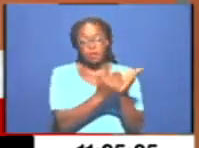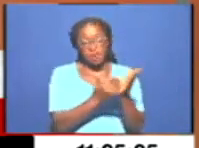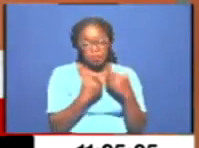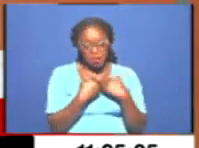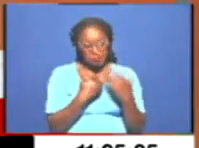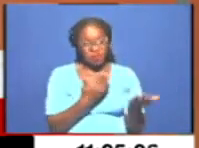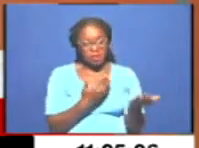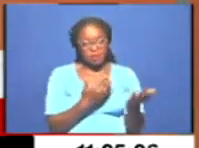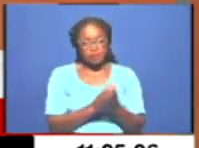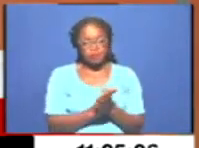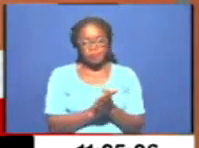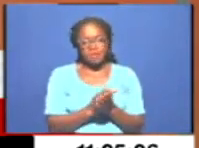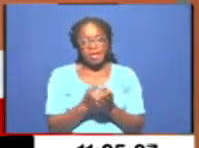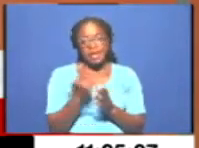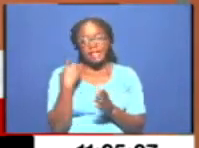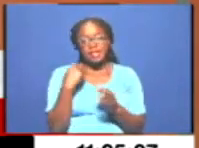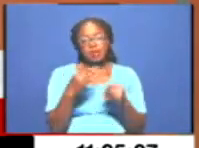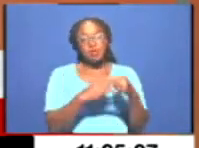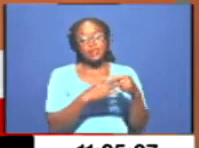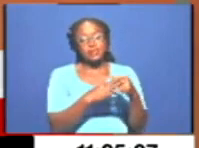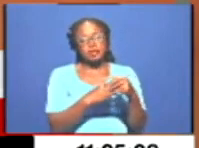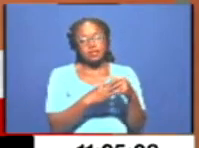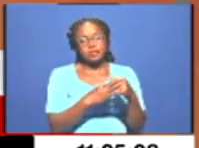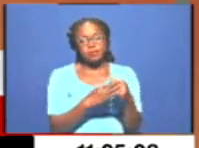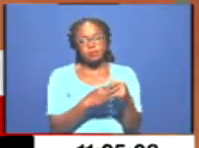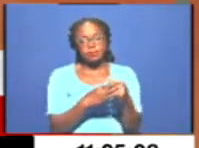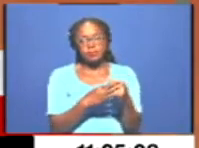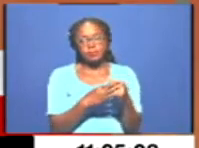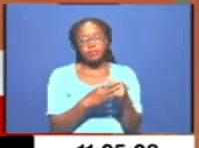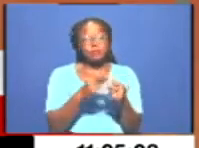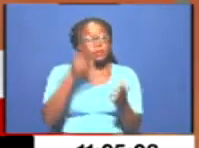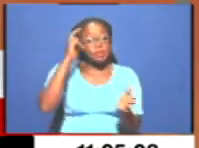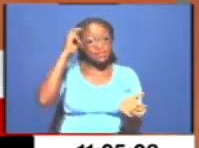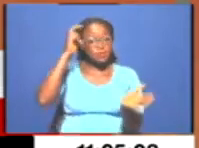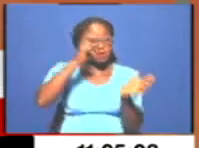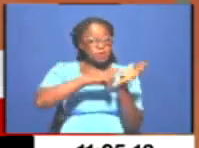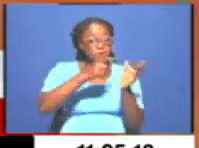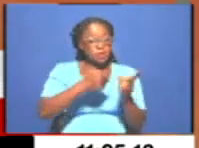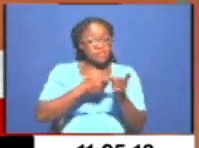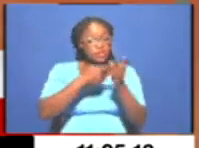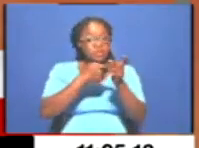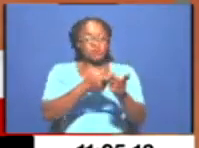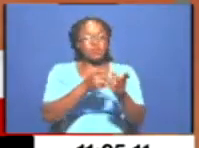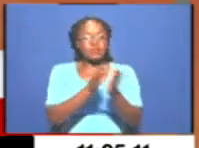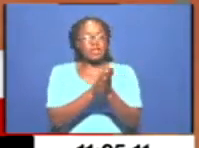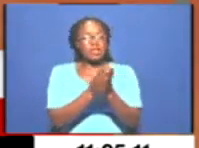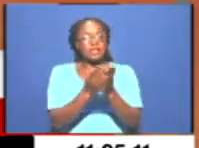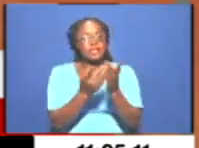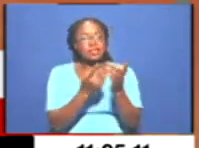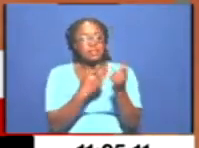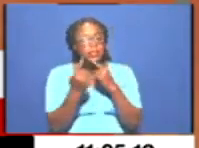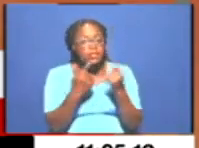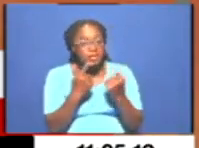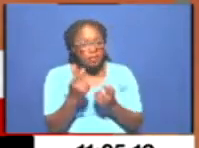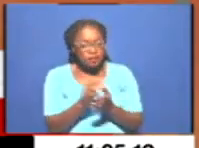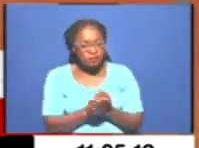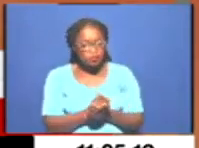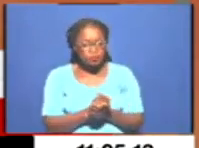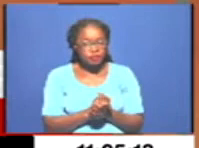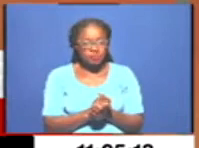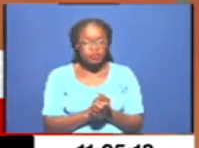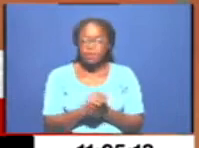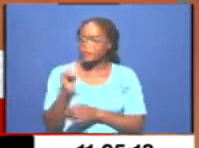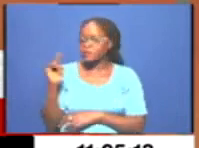eight, I want to put it as recognition and reward. Tell us about these two.